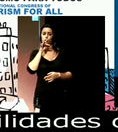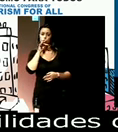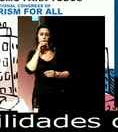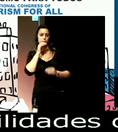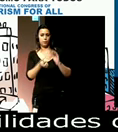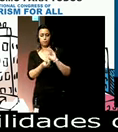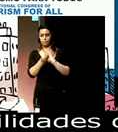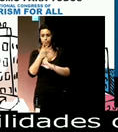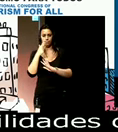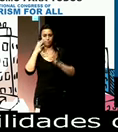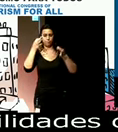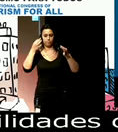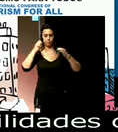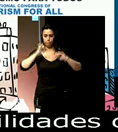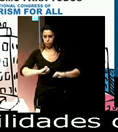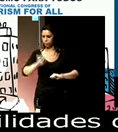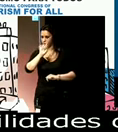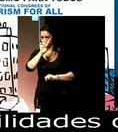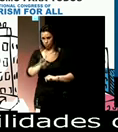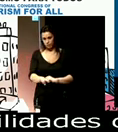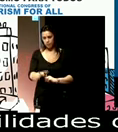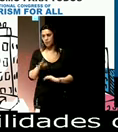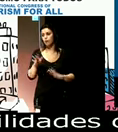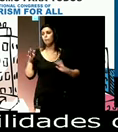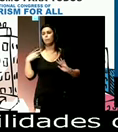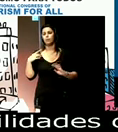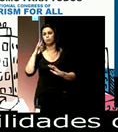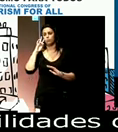practical, but it just illustrates a very compact